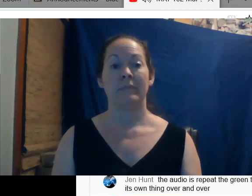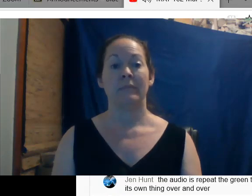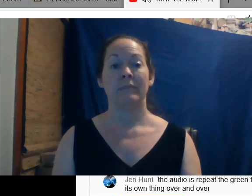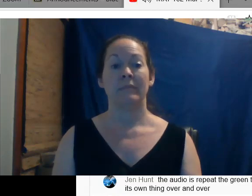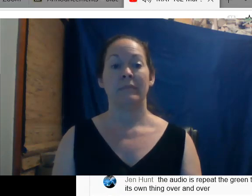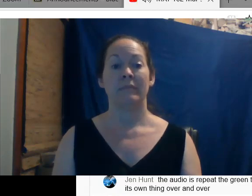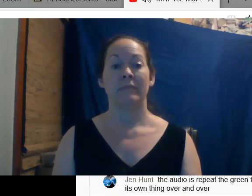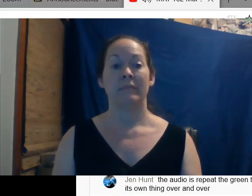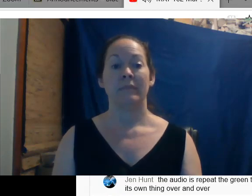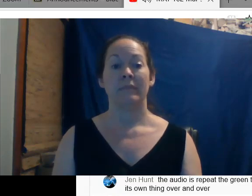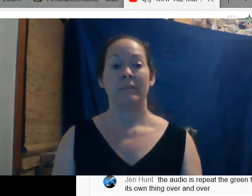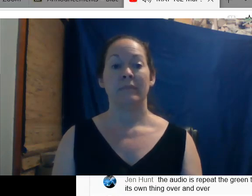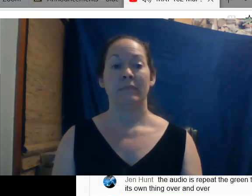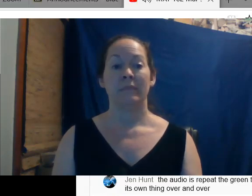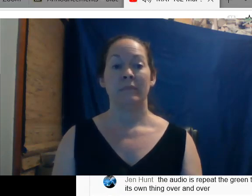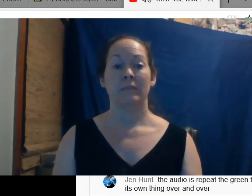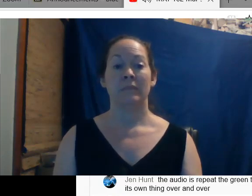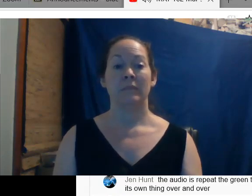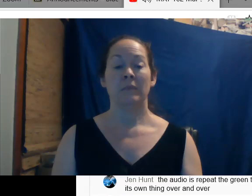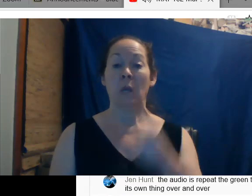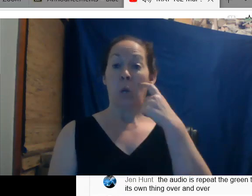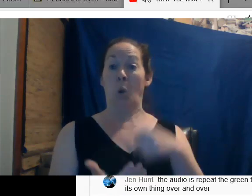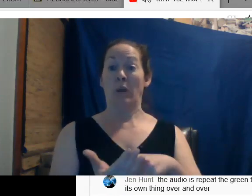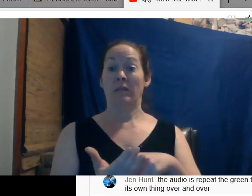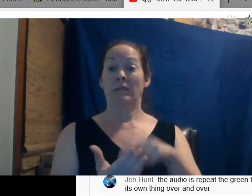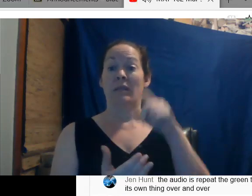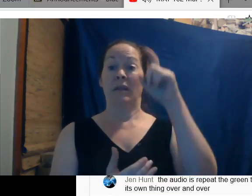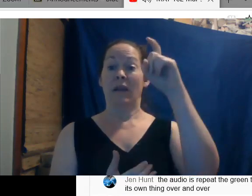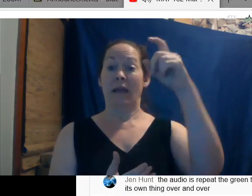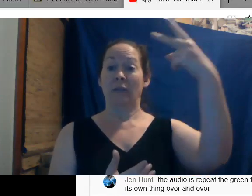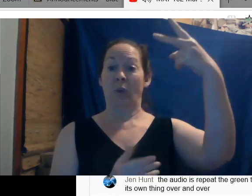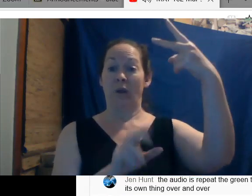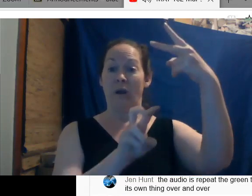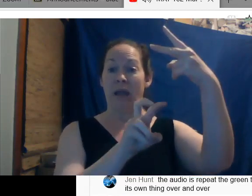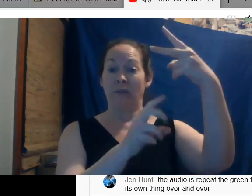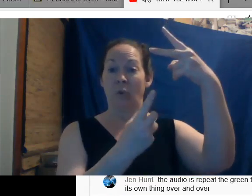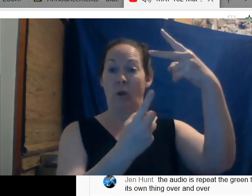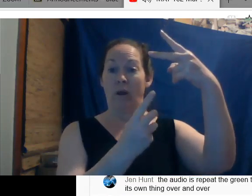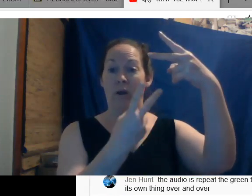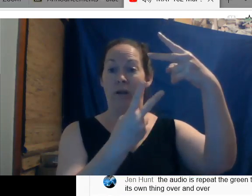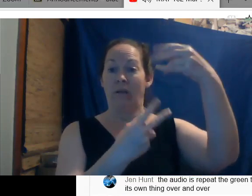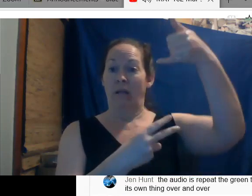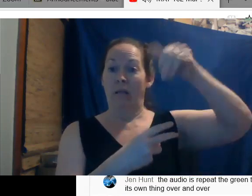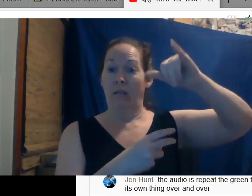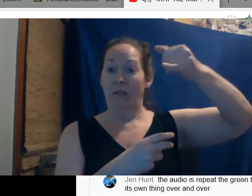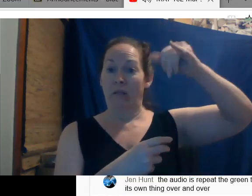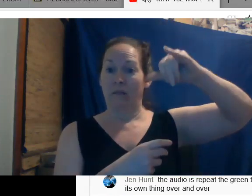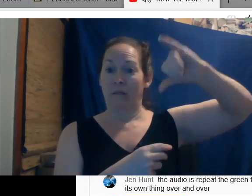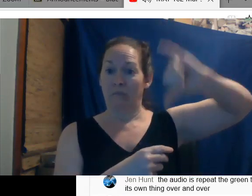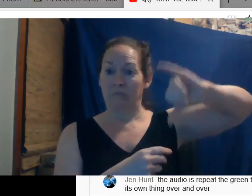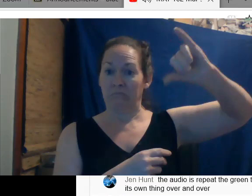Notice I'm lining up my x squared with my x squared. I'm treating the